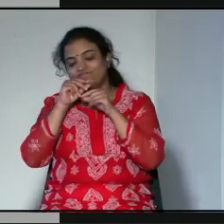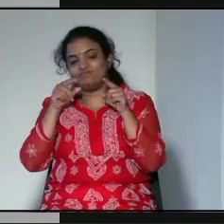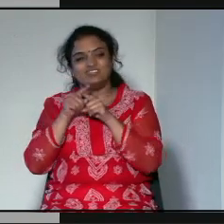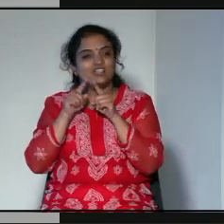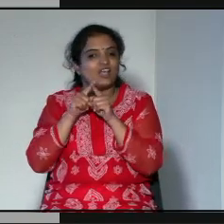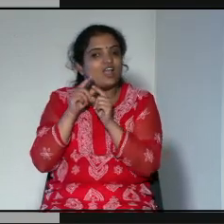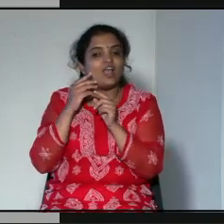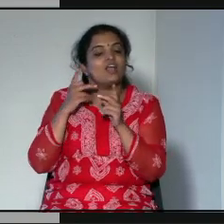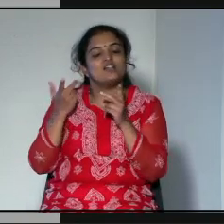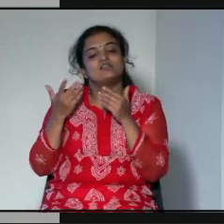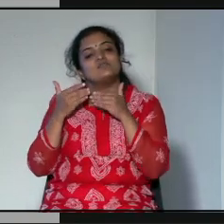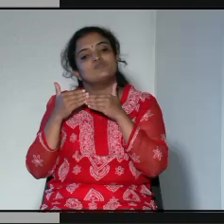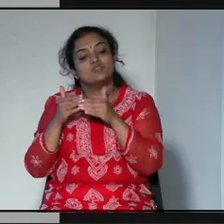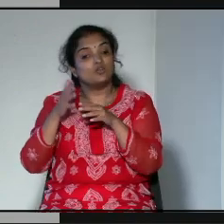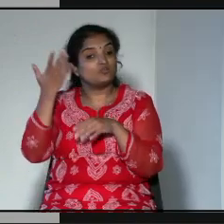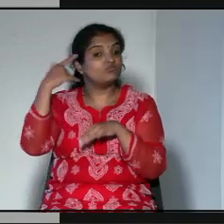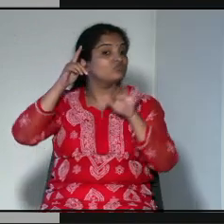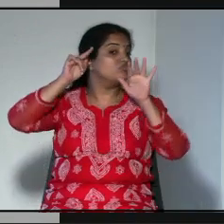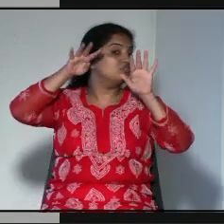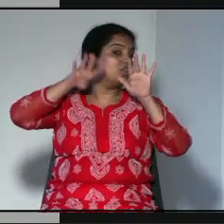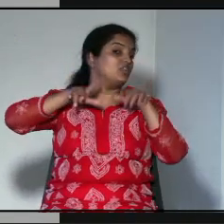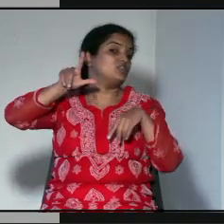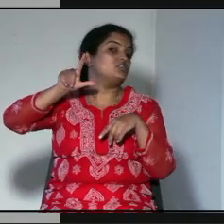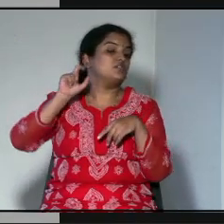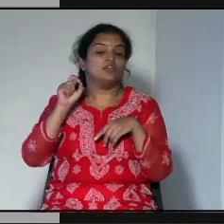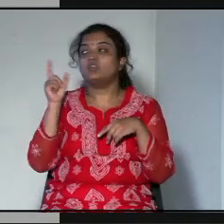work during the late 1970s.